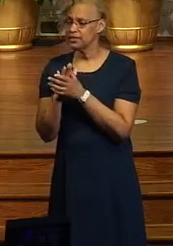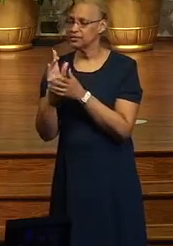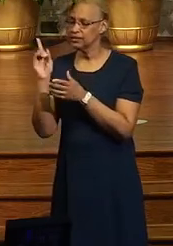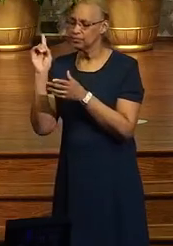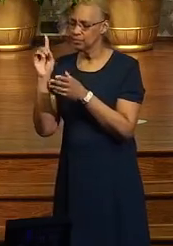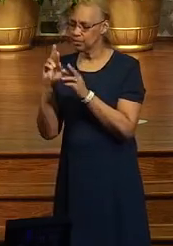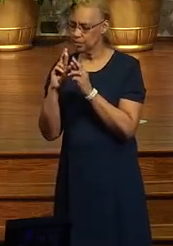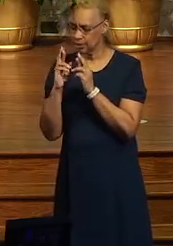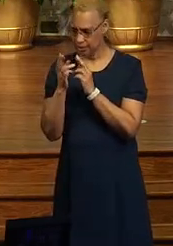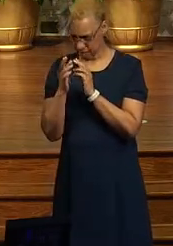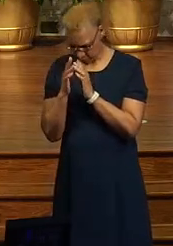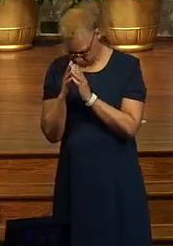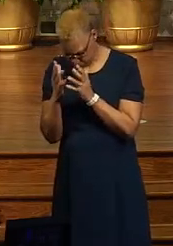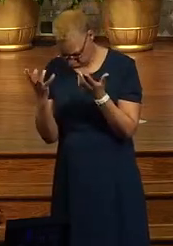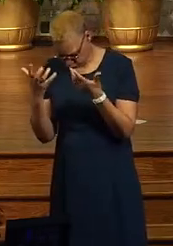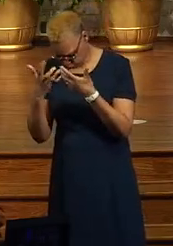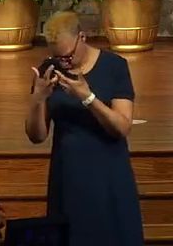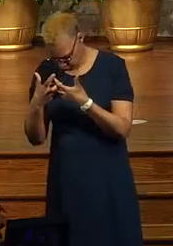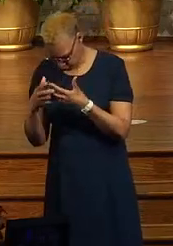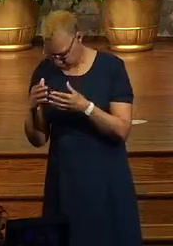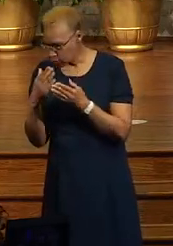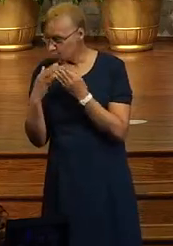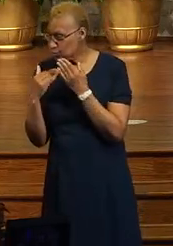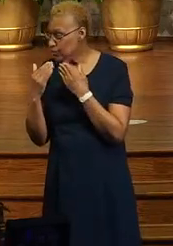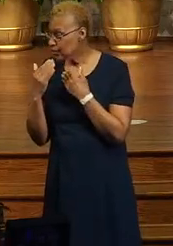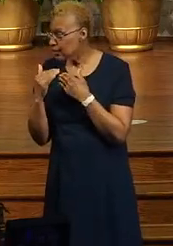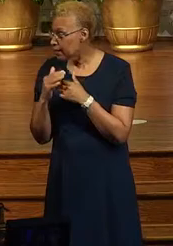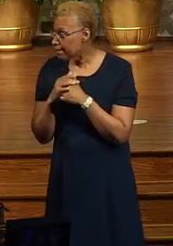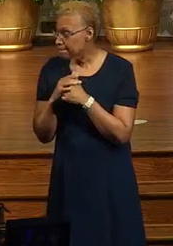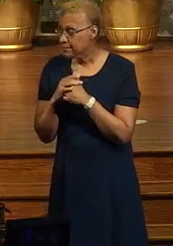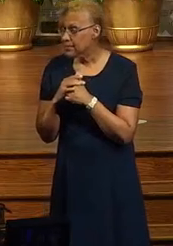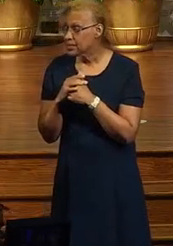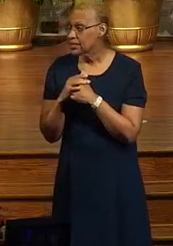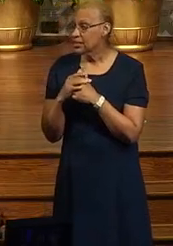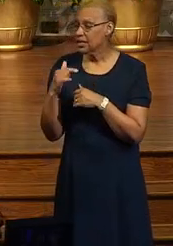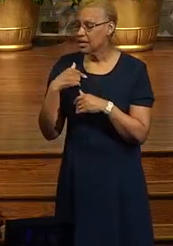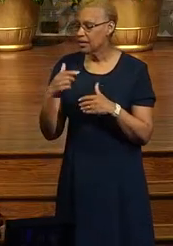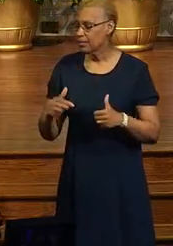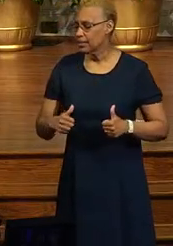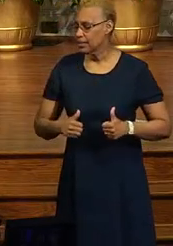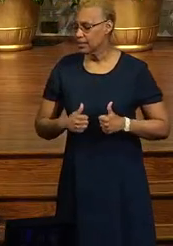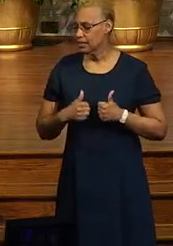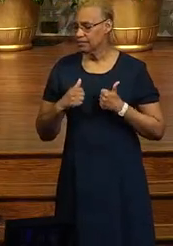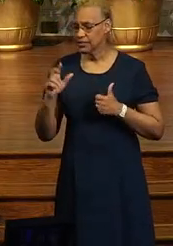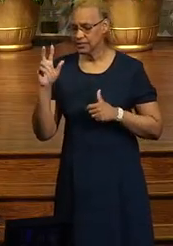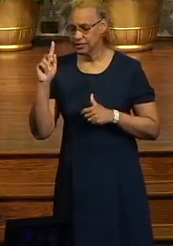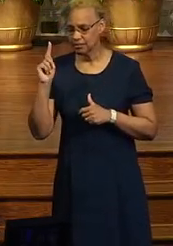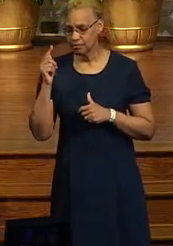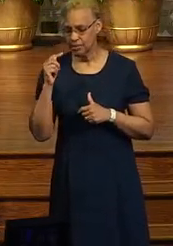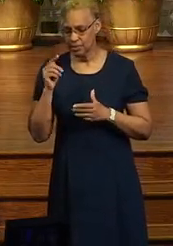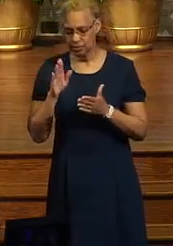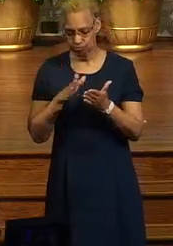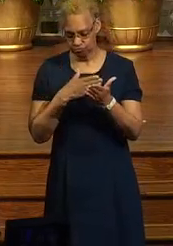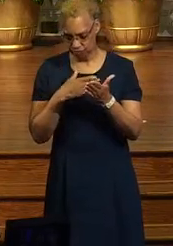I'm going to let my senior pastor, Pastor Jack, is going to come. And he's going to pray